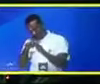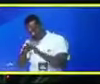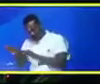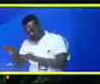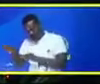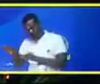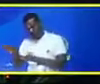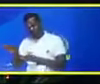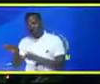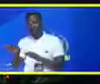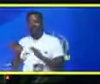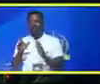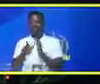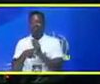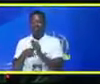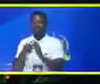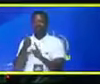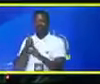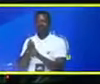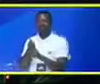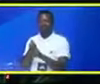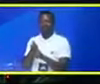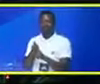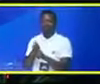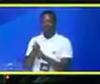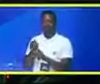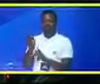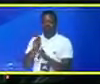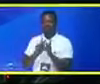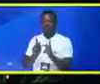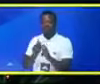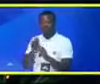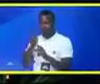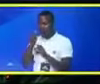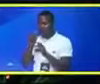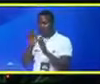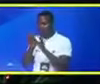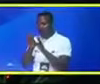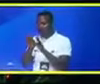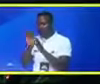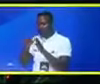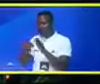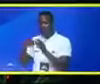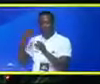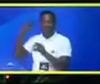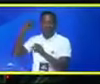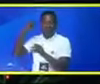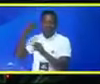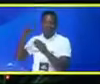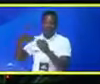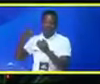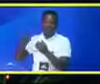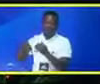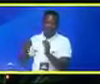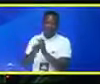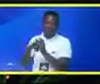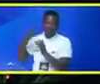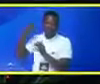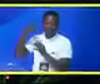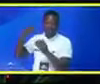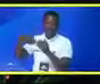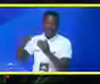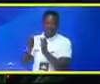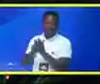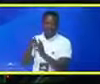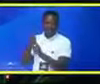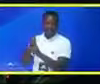together? Then they came to a mysterious door called the Iron Gate. And the Bible says that is the door that